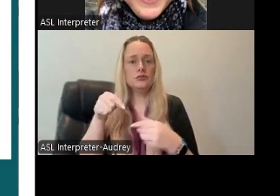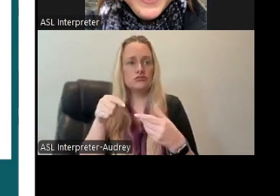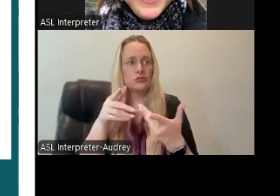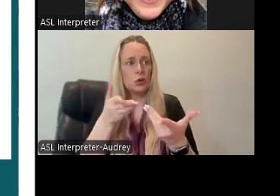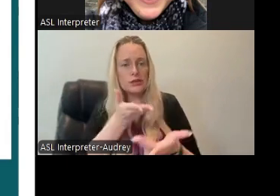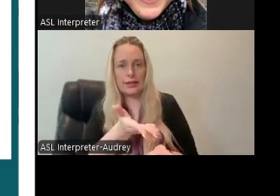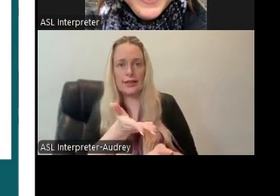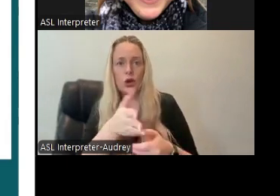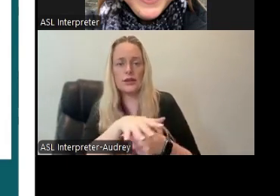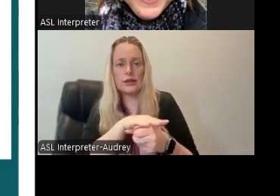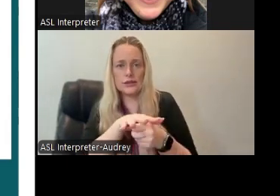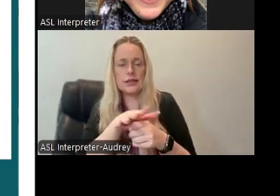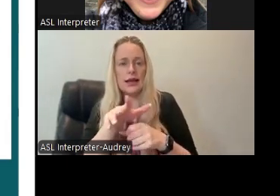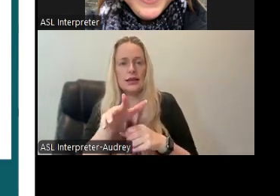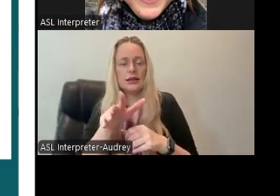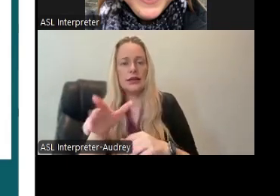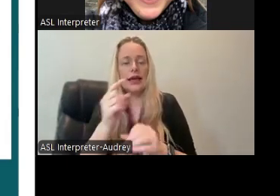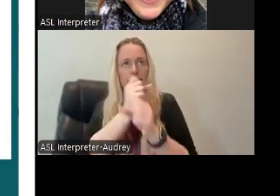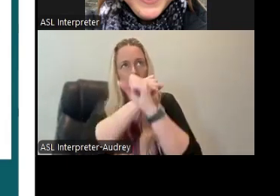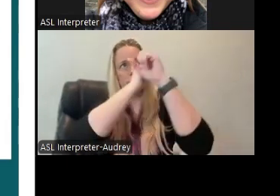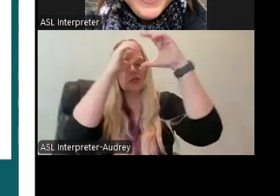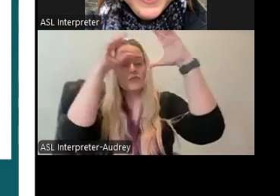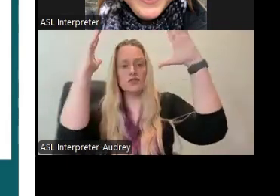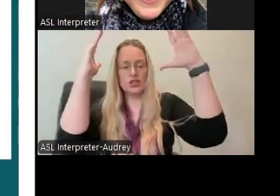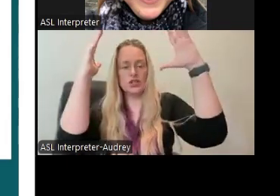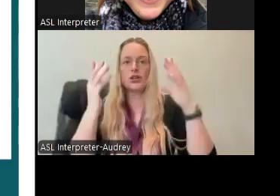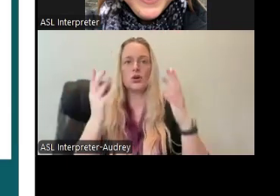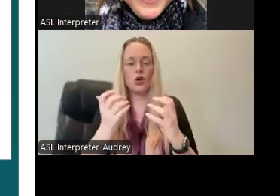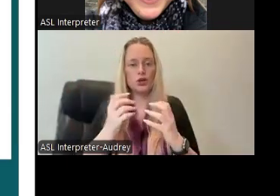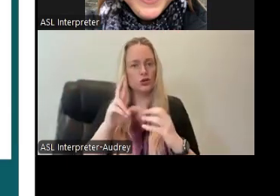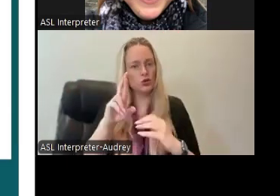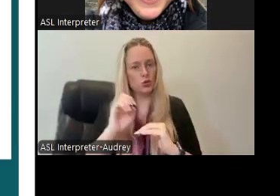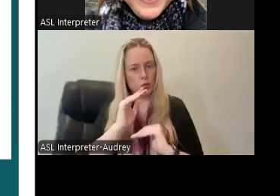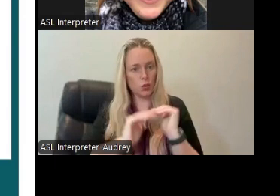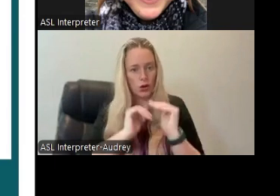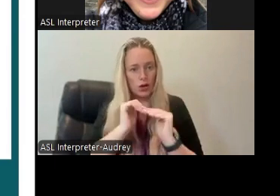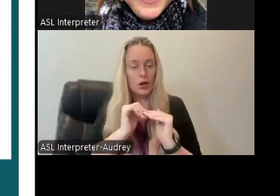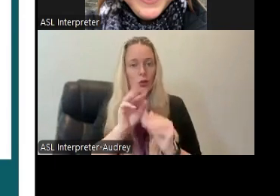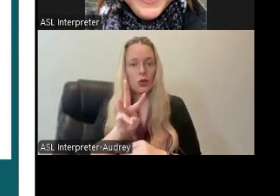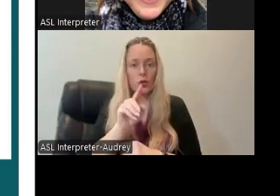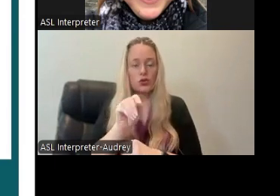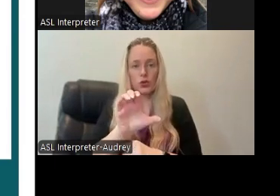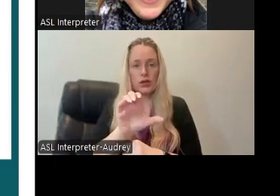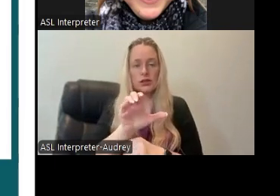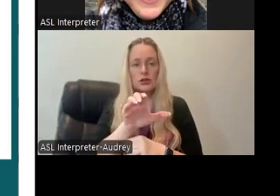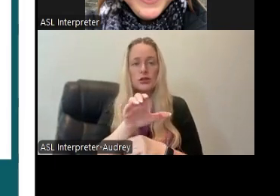and he had this vision to rebuild the World Trade Center site,